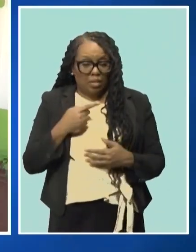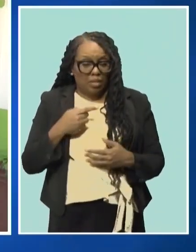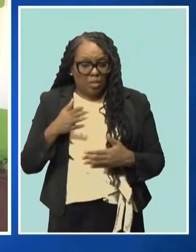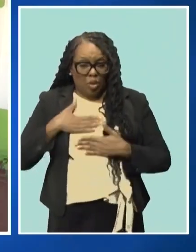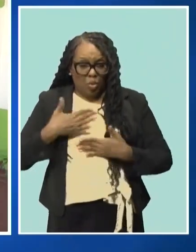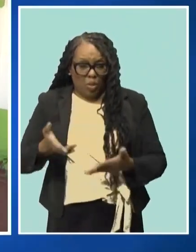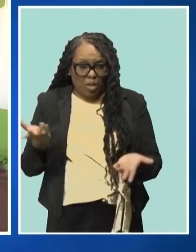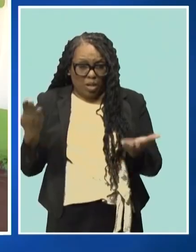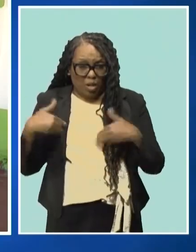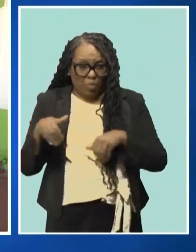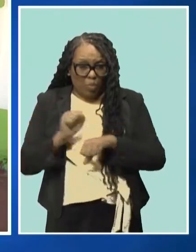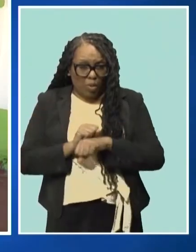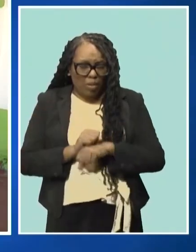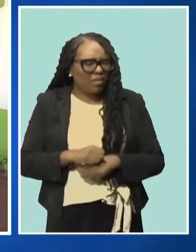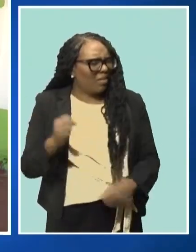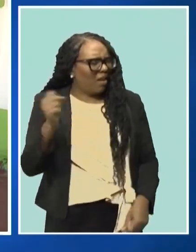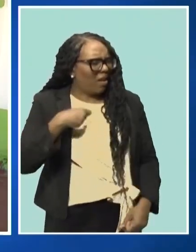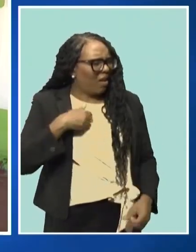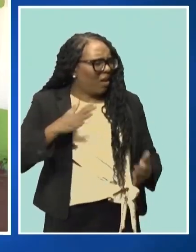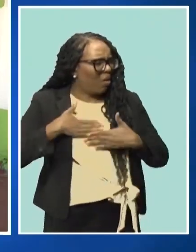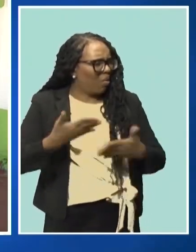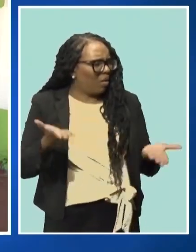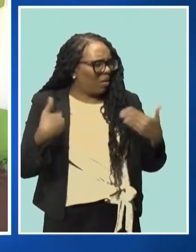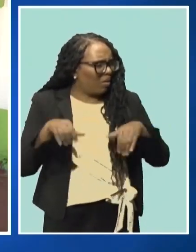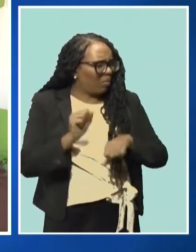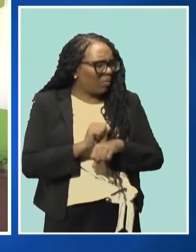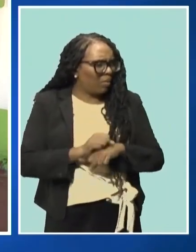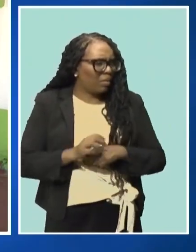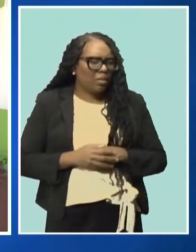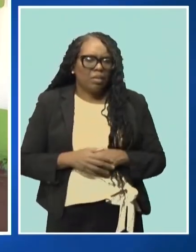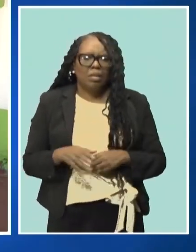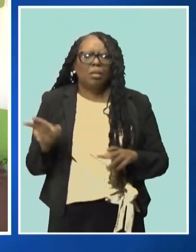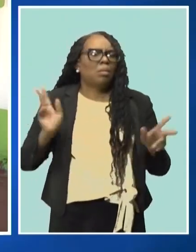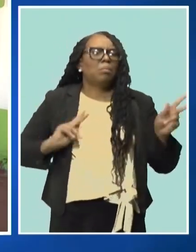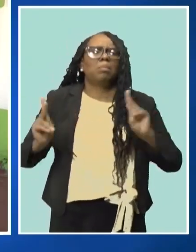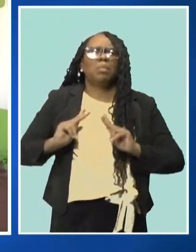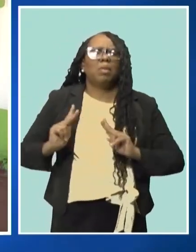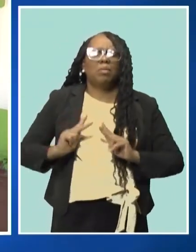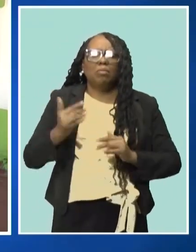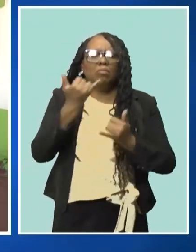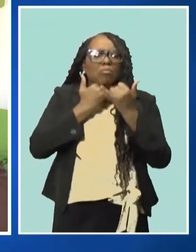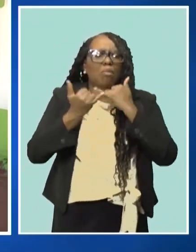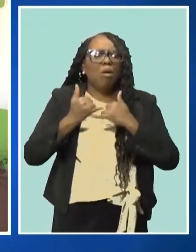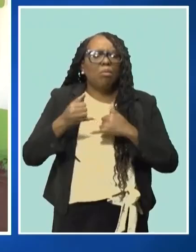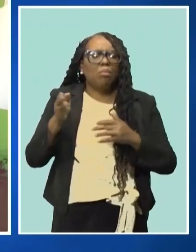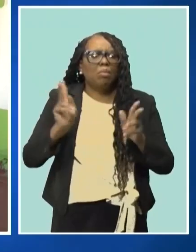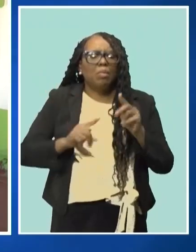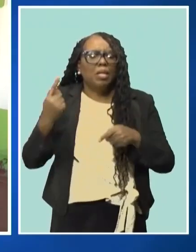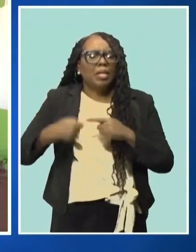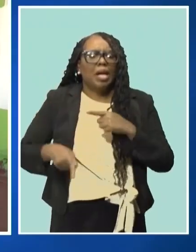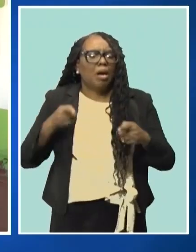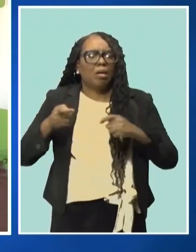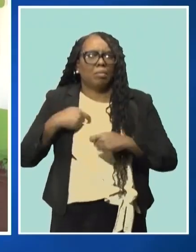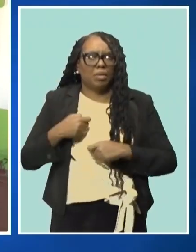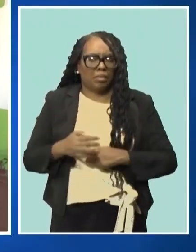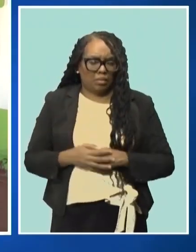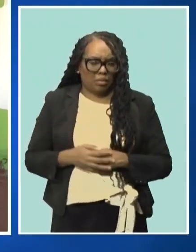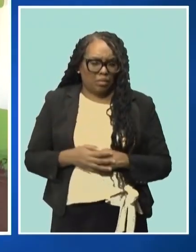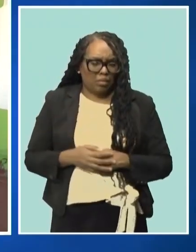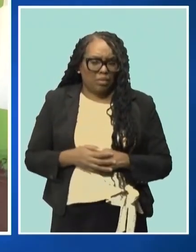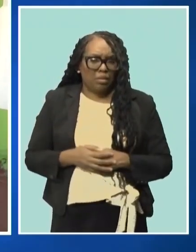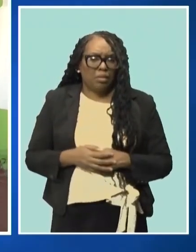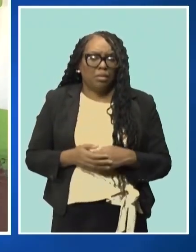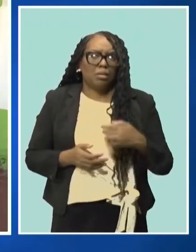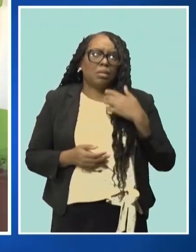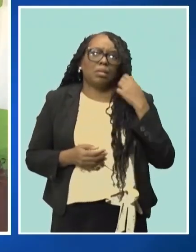I will come, man. We can't let people run our lives, you know? But then the boys, when they ran, a